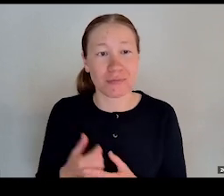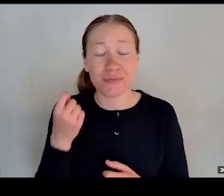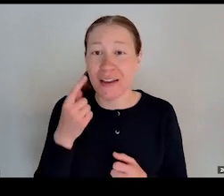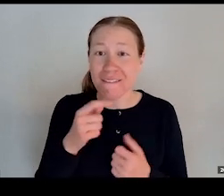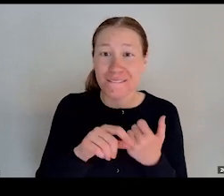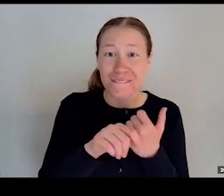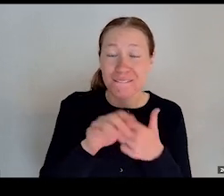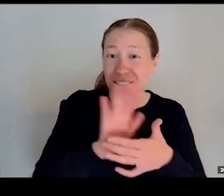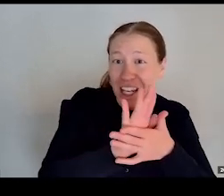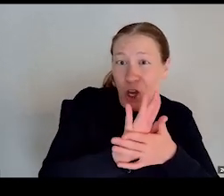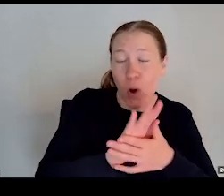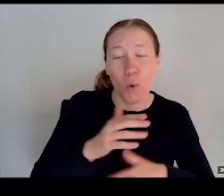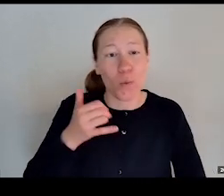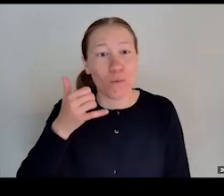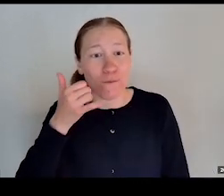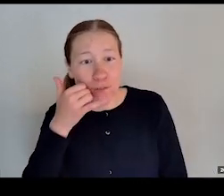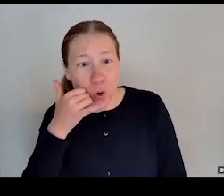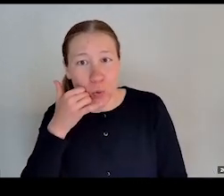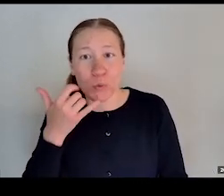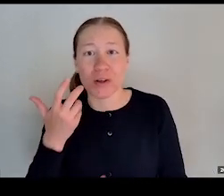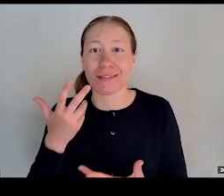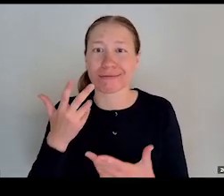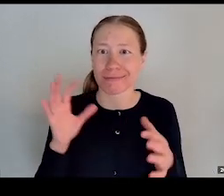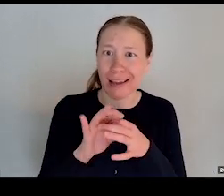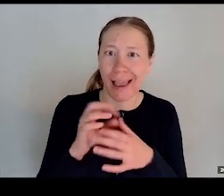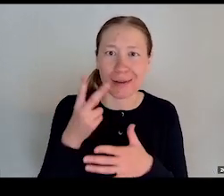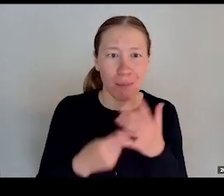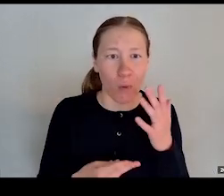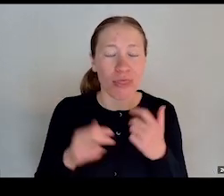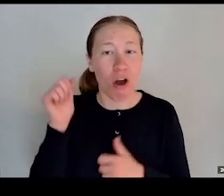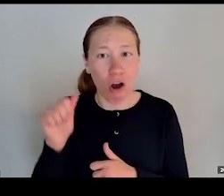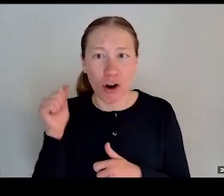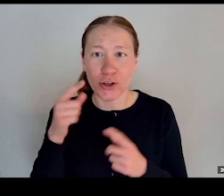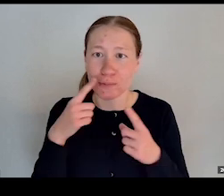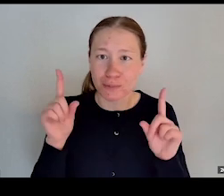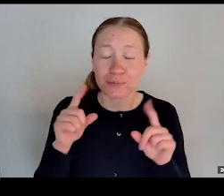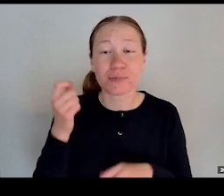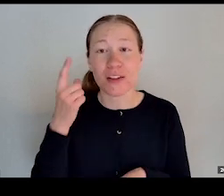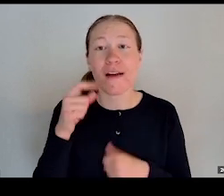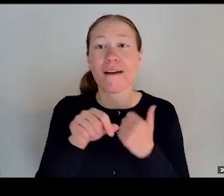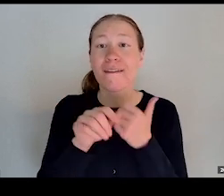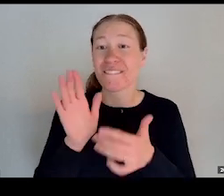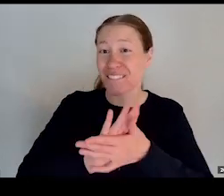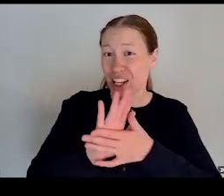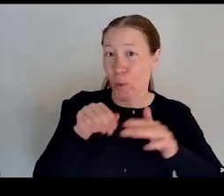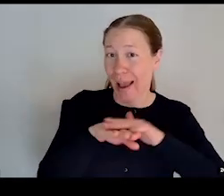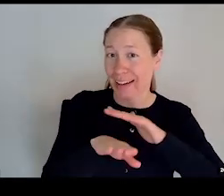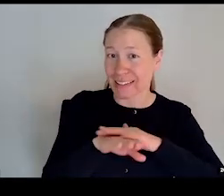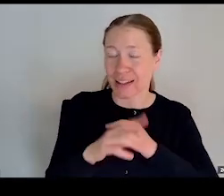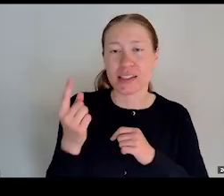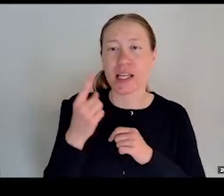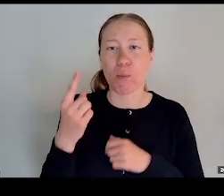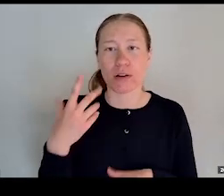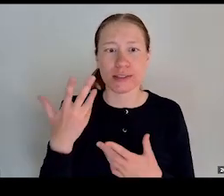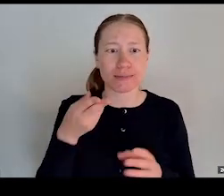phone connectivity, audio. We want to make sure that with video access, if somebody's going to be presenting and